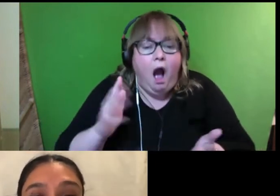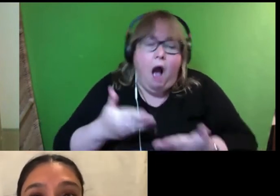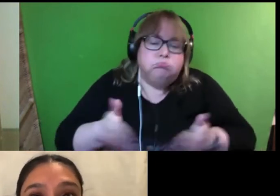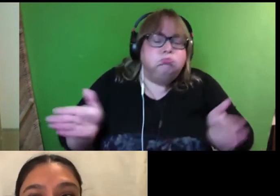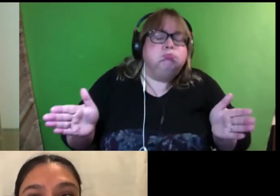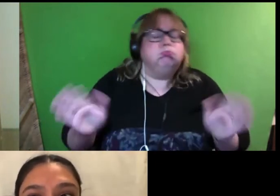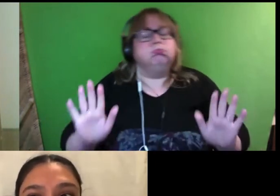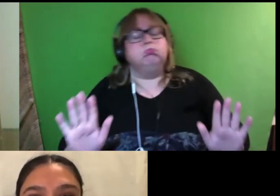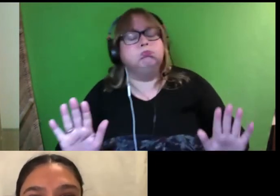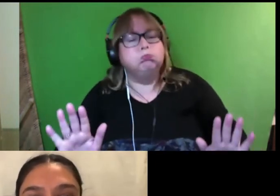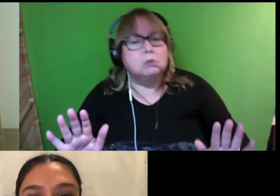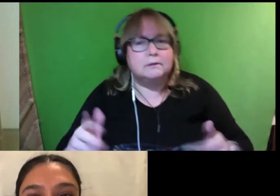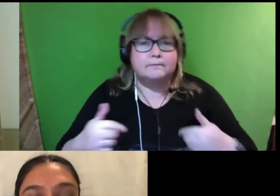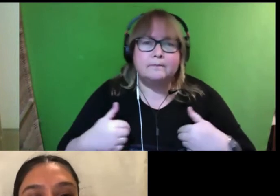well,